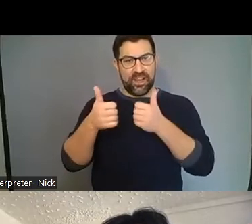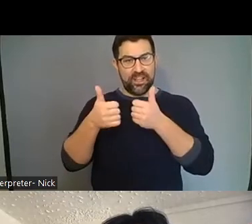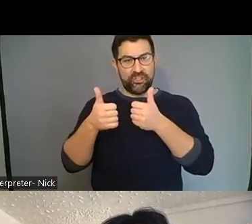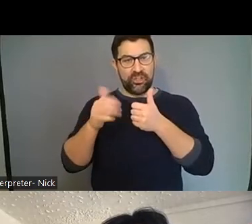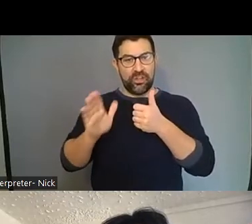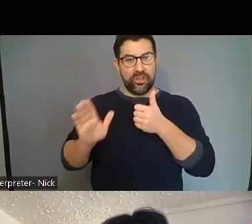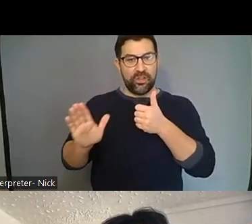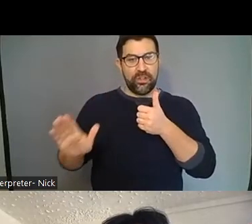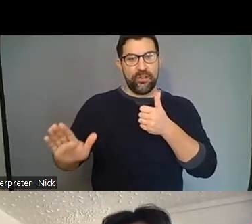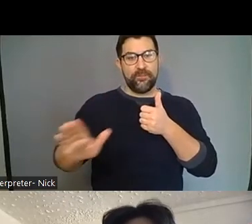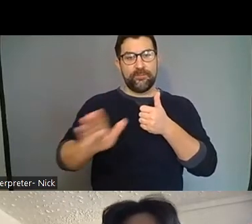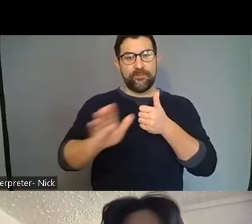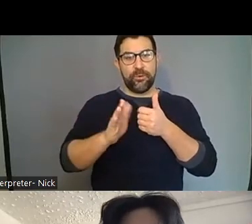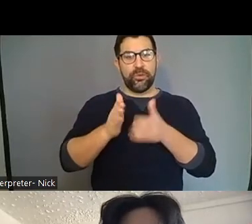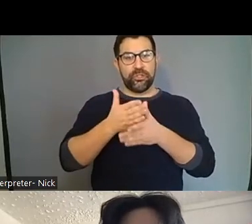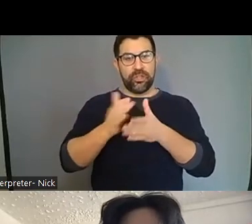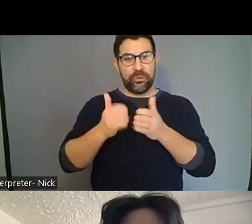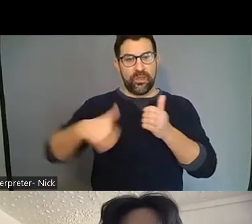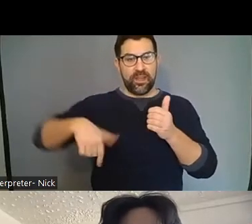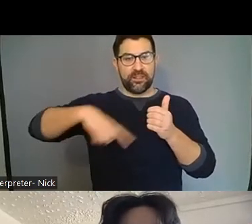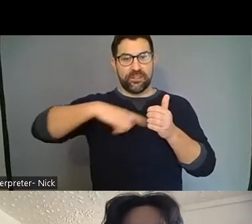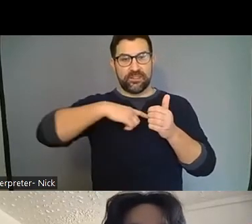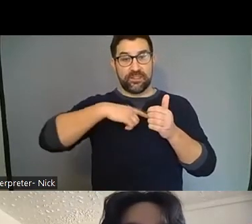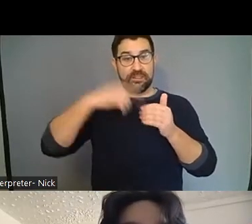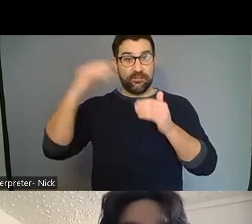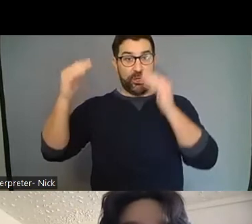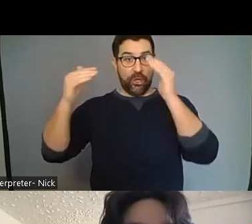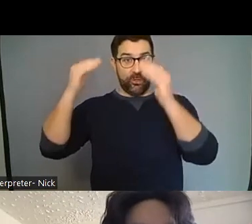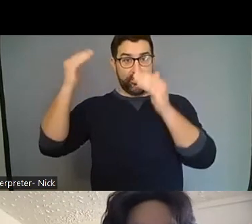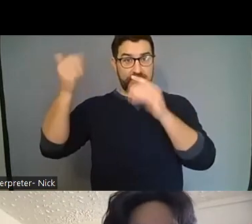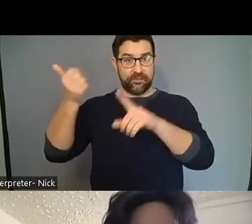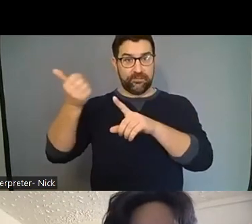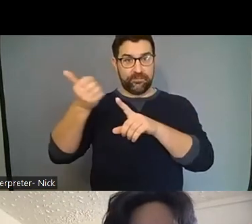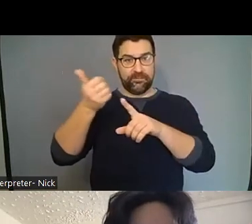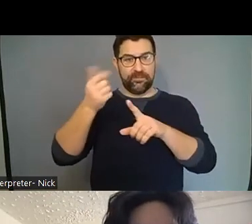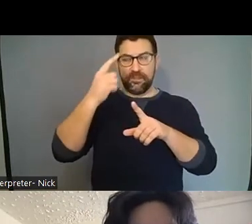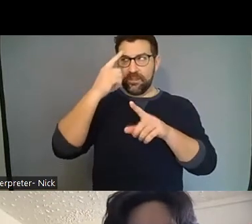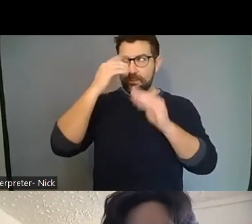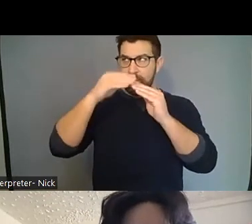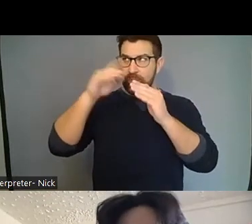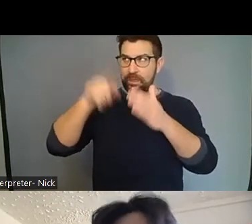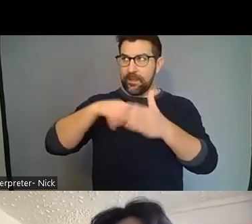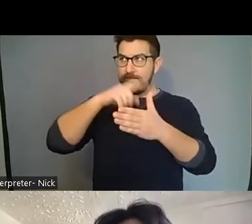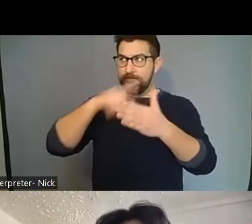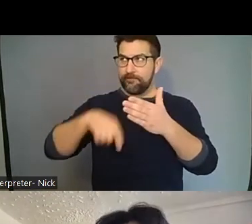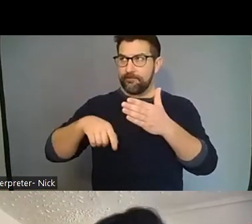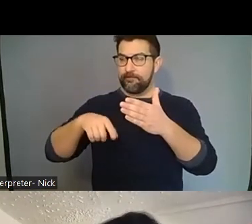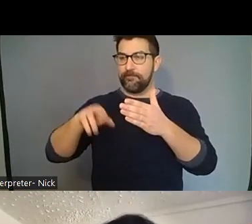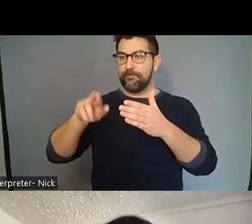you're sharing with us, adults in particular, to think more critically and radically